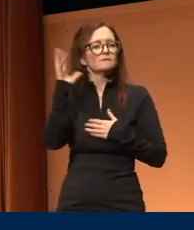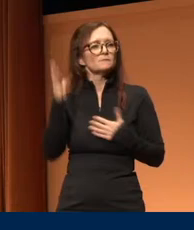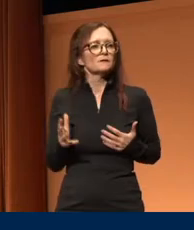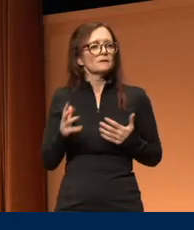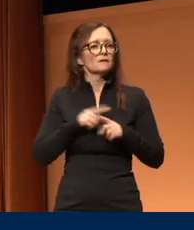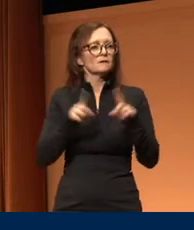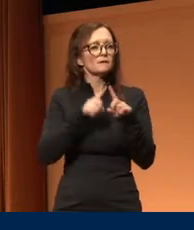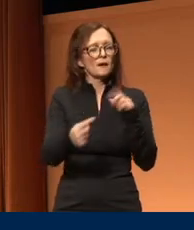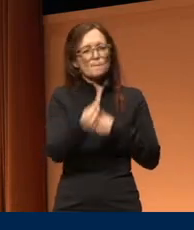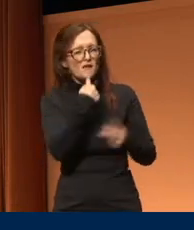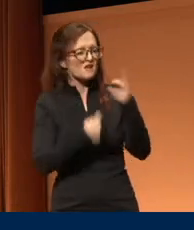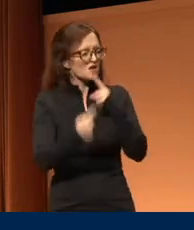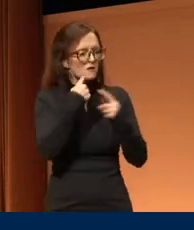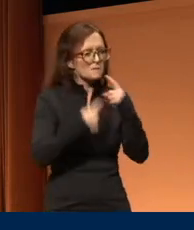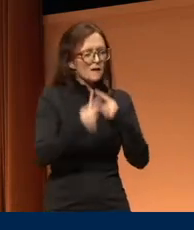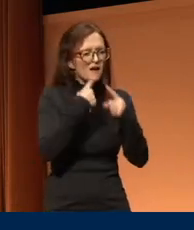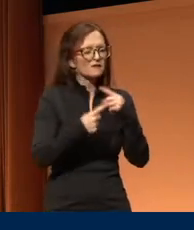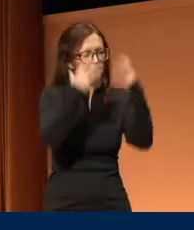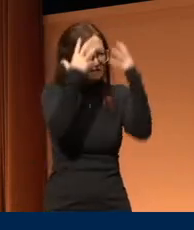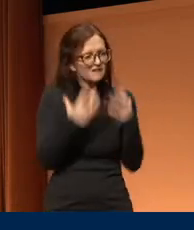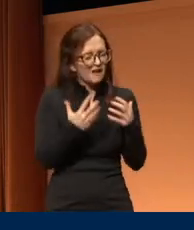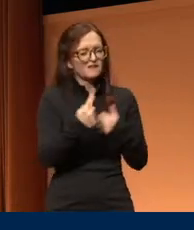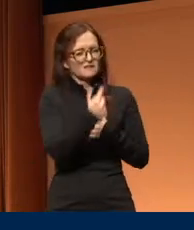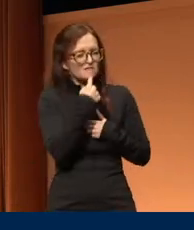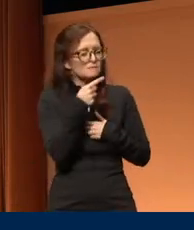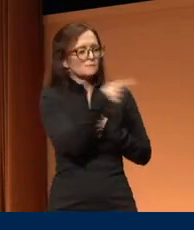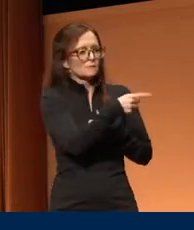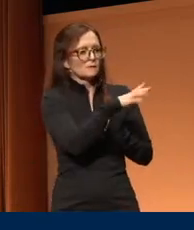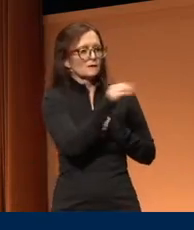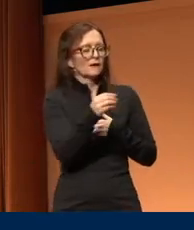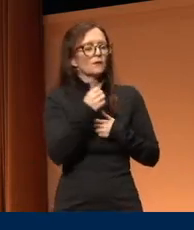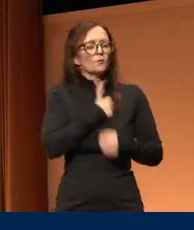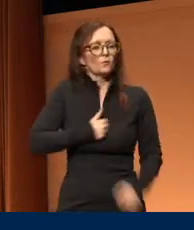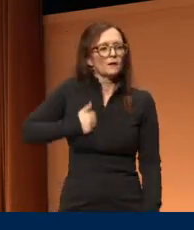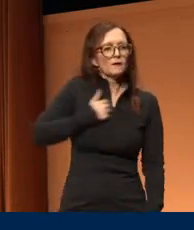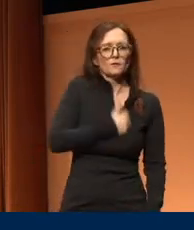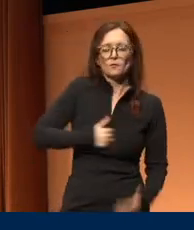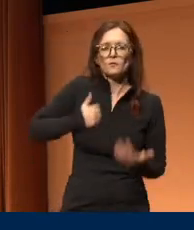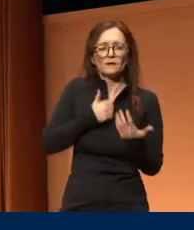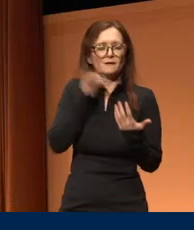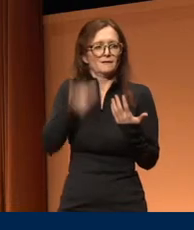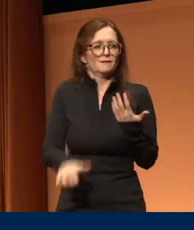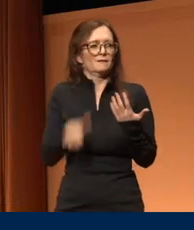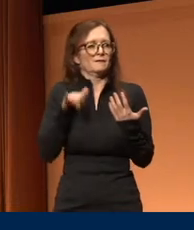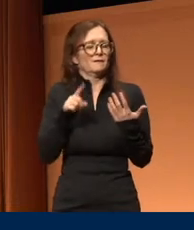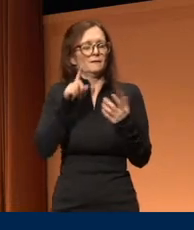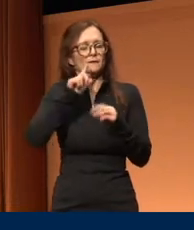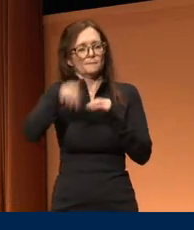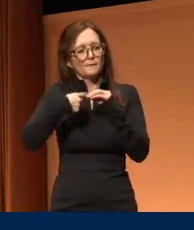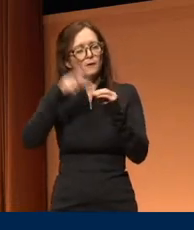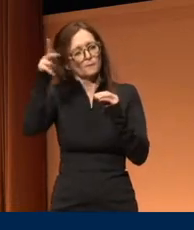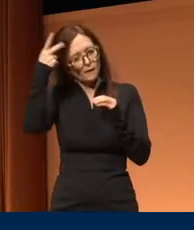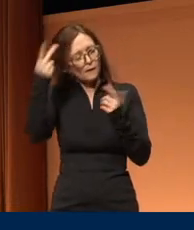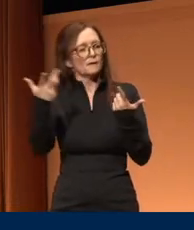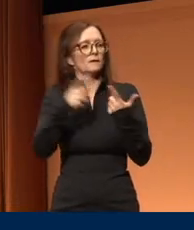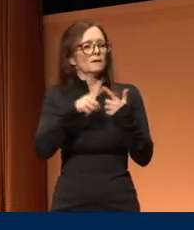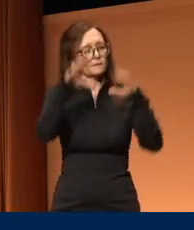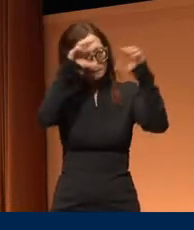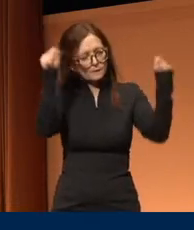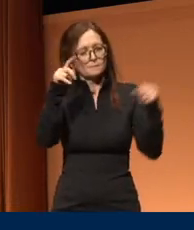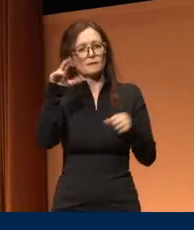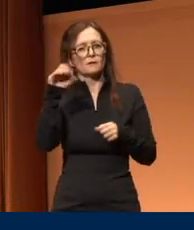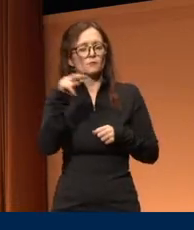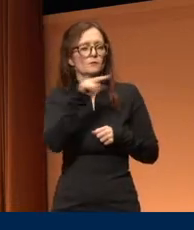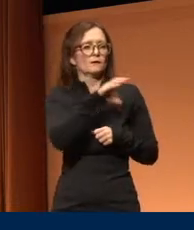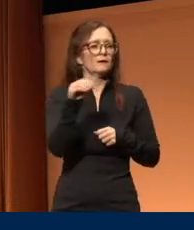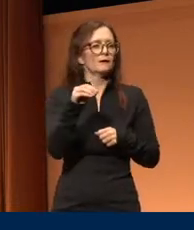lot of bitterness, sadness, disappointment, and regret about his aborted bout in politics as President Macron,